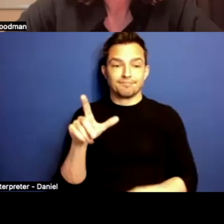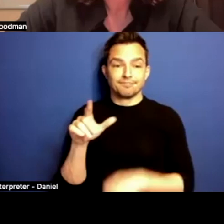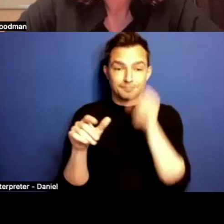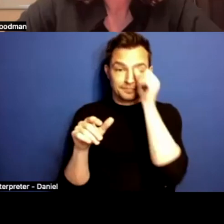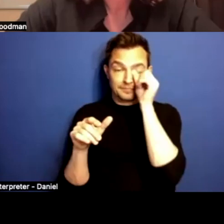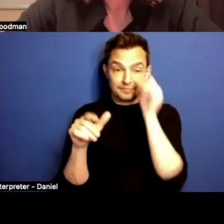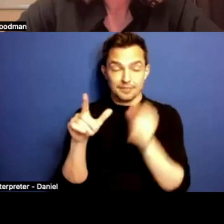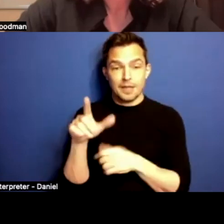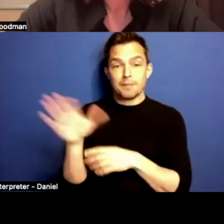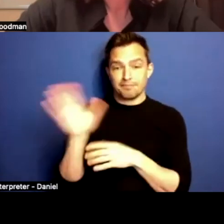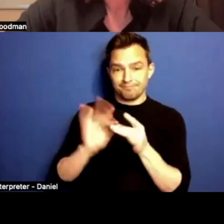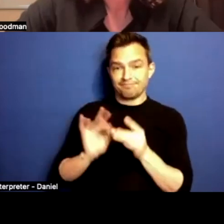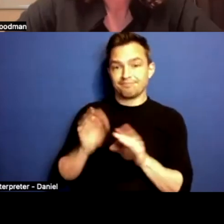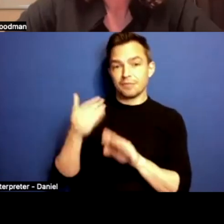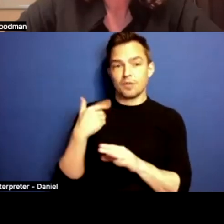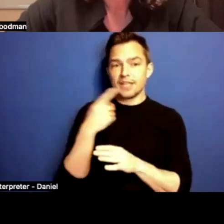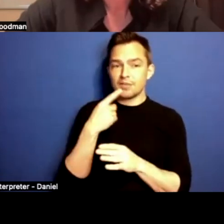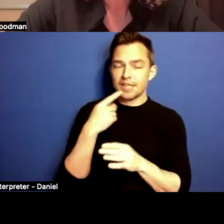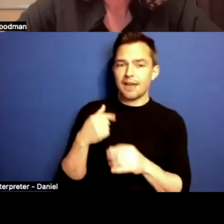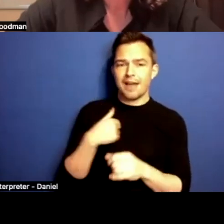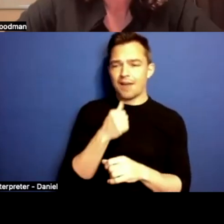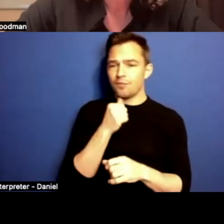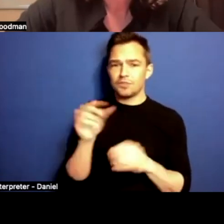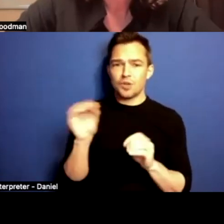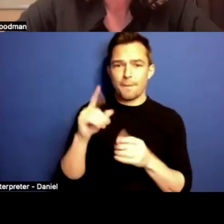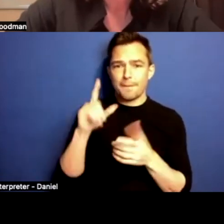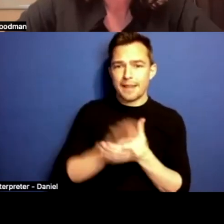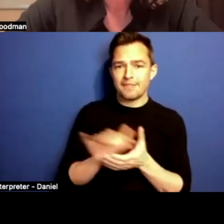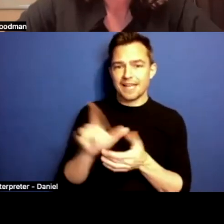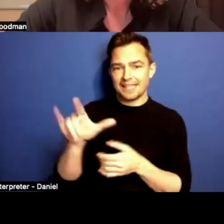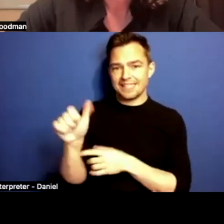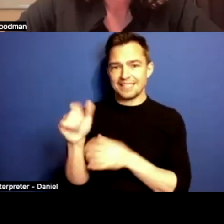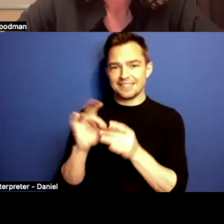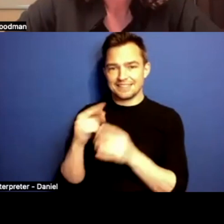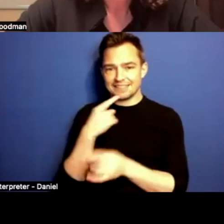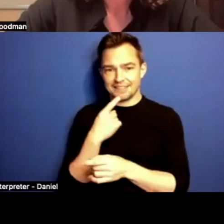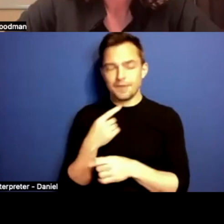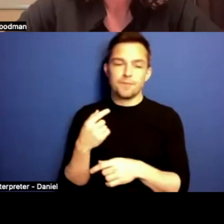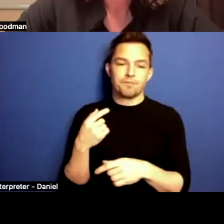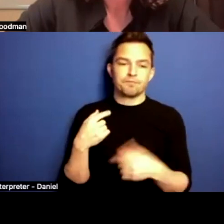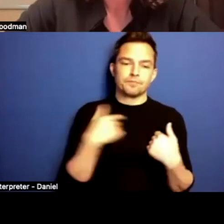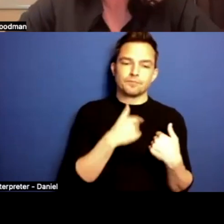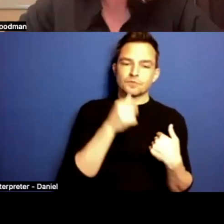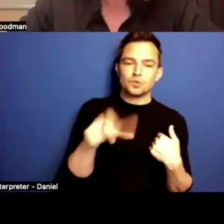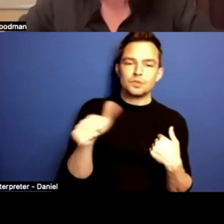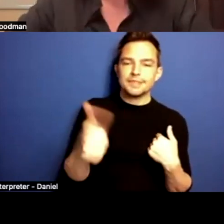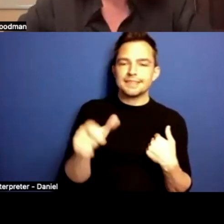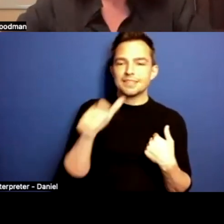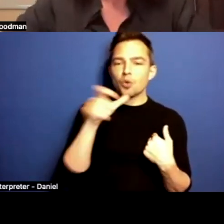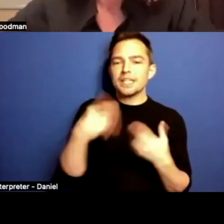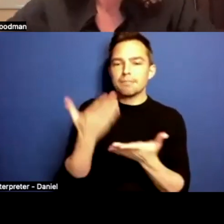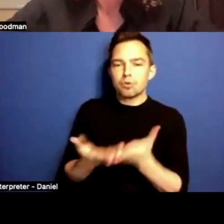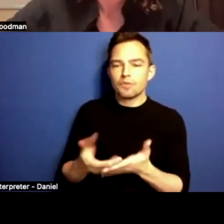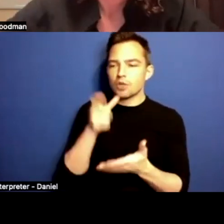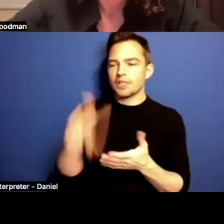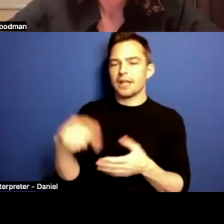wasn't believed. Our jobs as advocates is to listen so that you hear that we believe you. We don't need any proof. We don't need to see pictures.